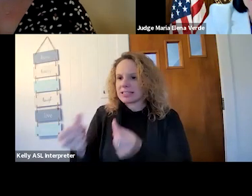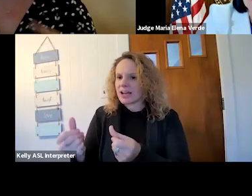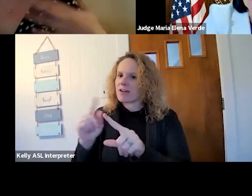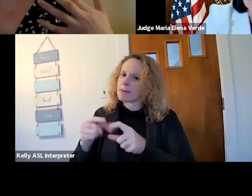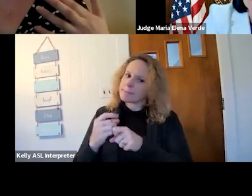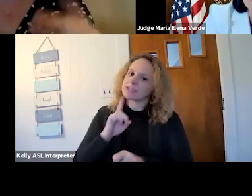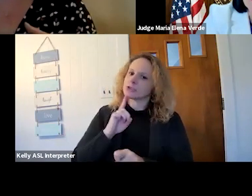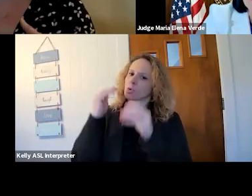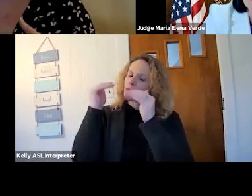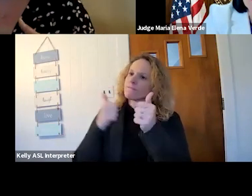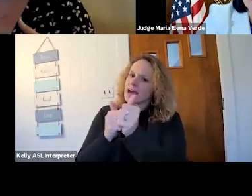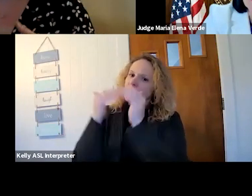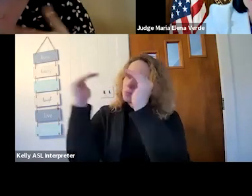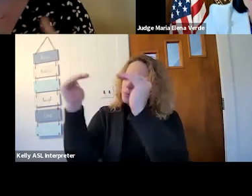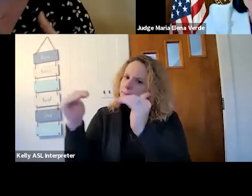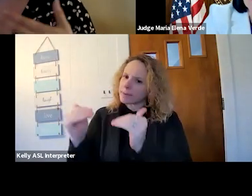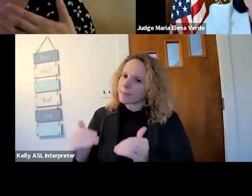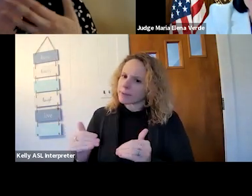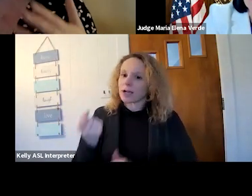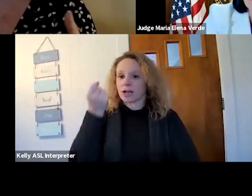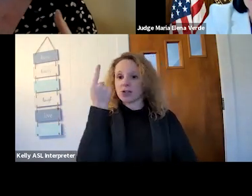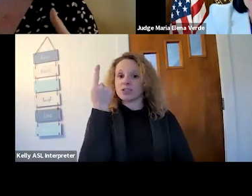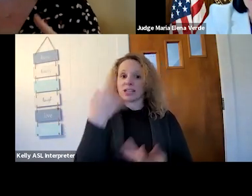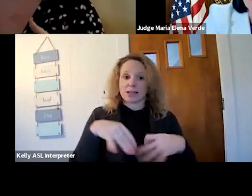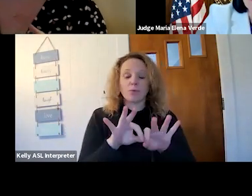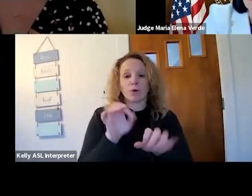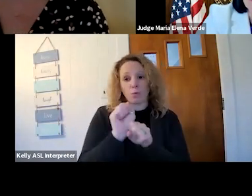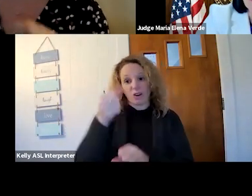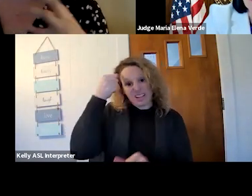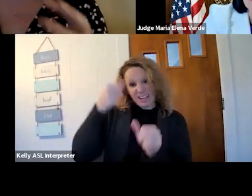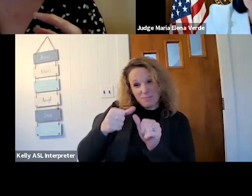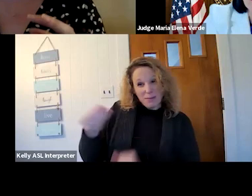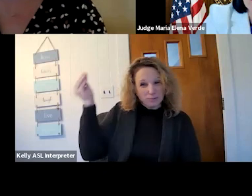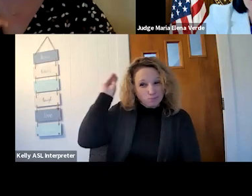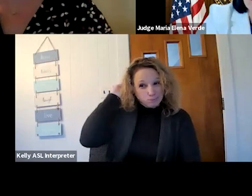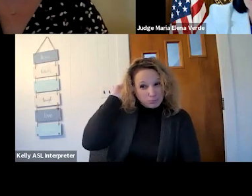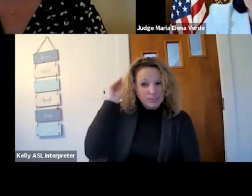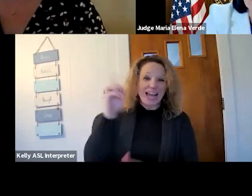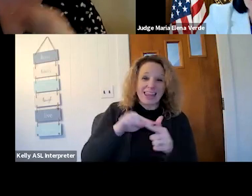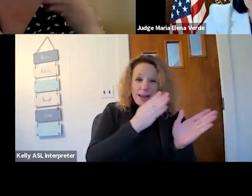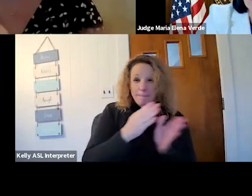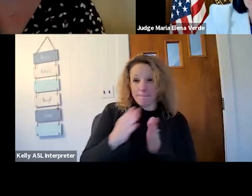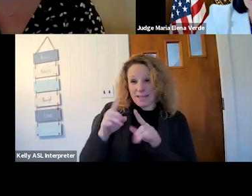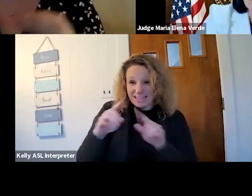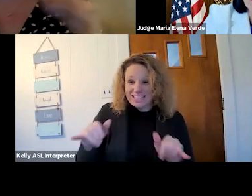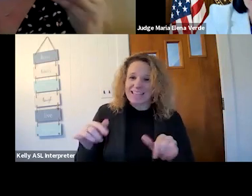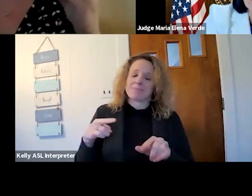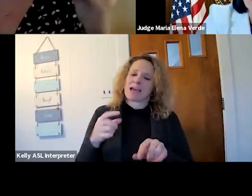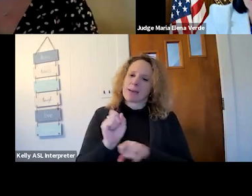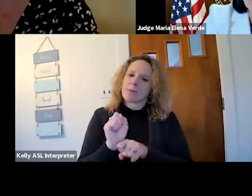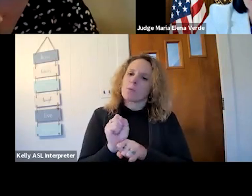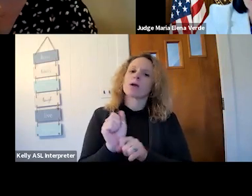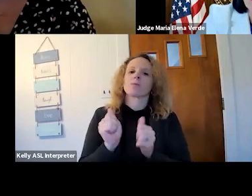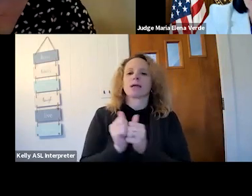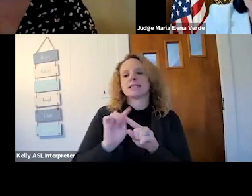answer. So understanding the importance of working memory in that planning piece and getting people to work through different phases